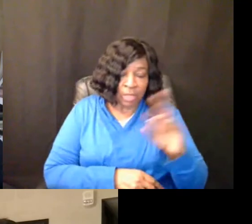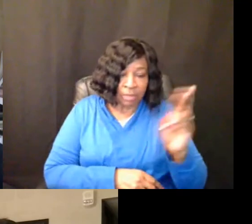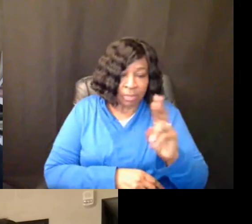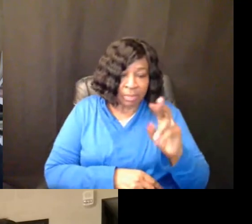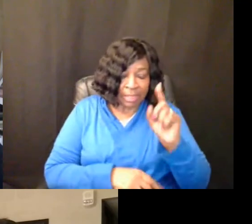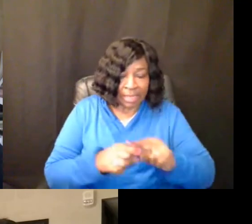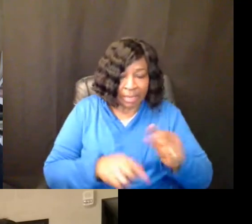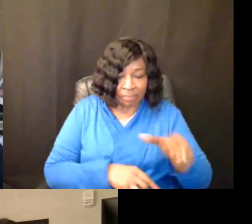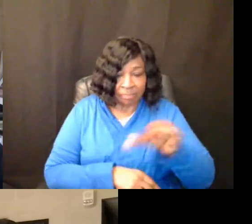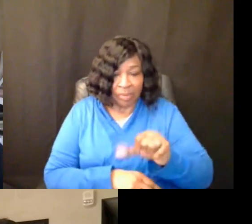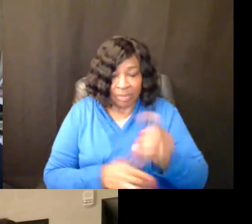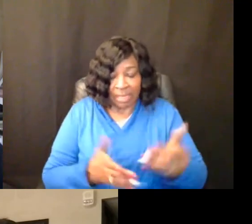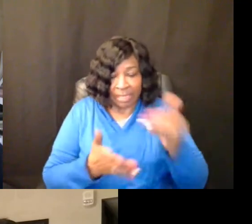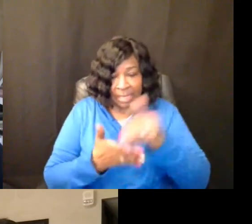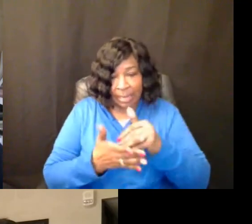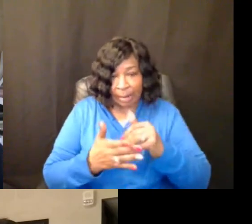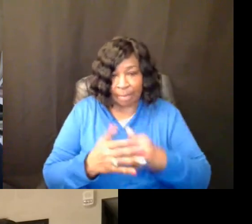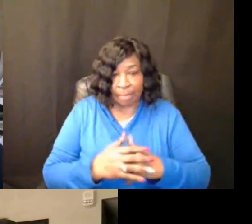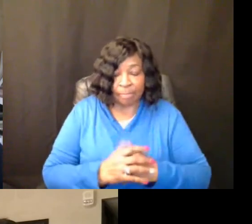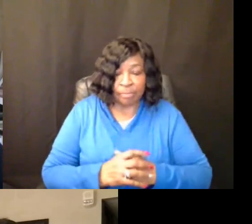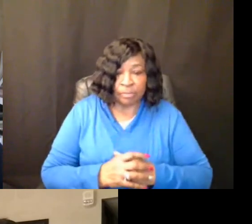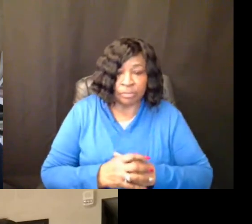again?